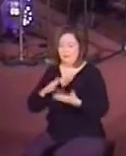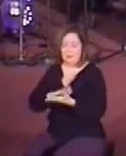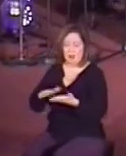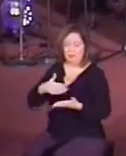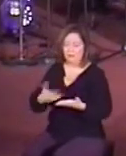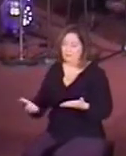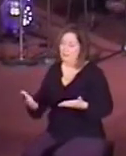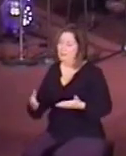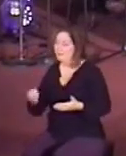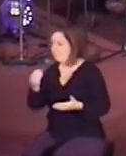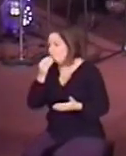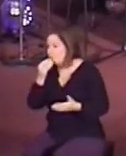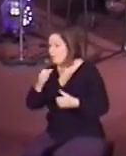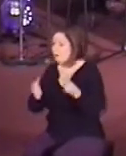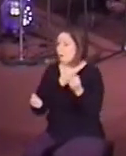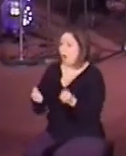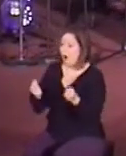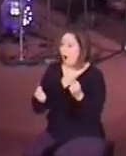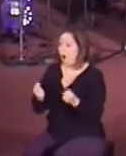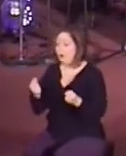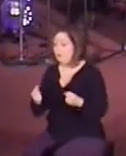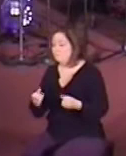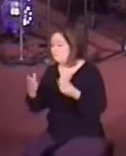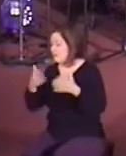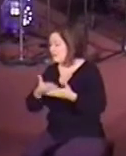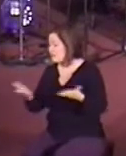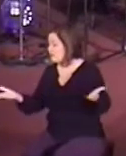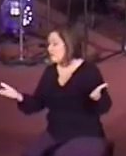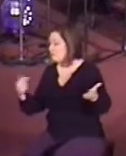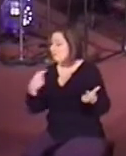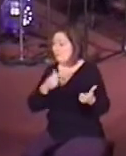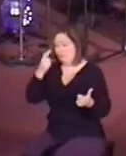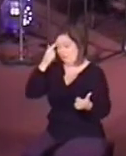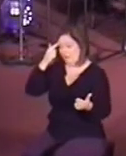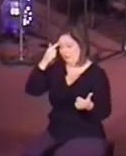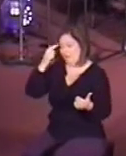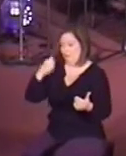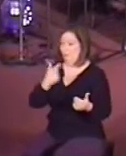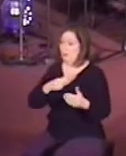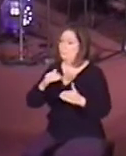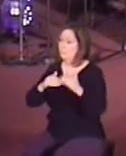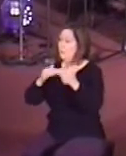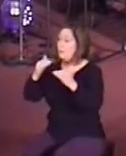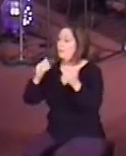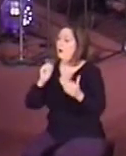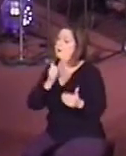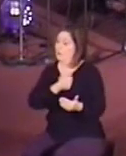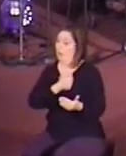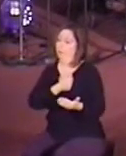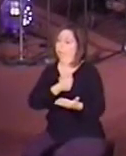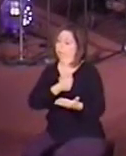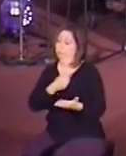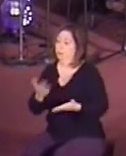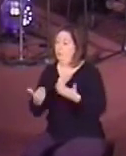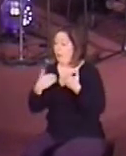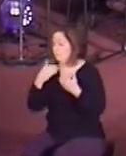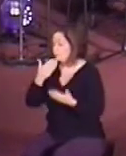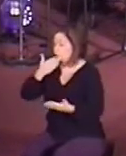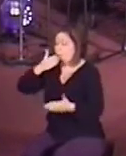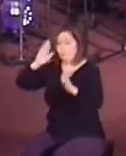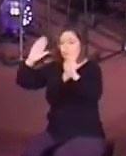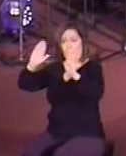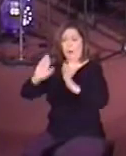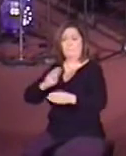have status, we have cars. We've got so many things that we think we have built ourselves. Maybe you have a great business. Maybe